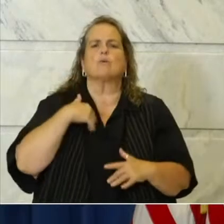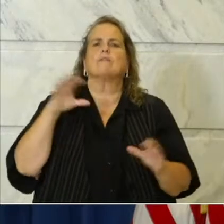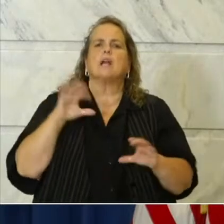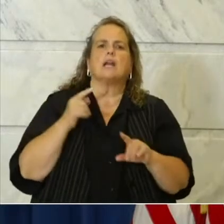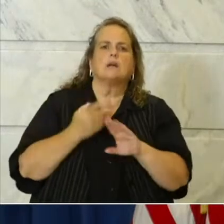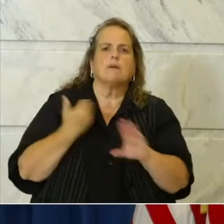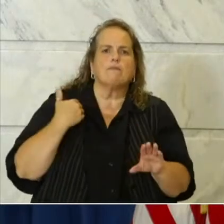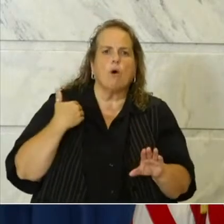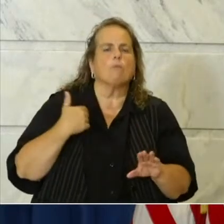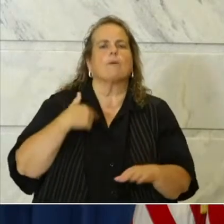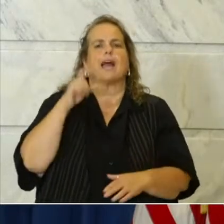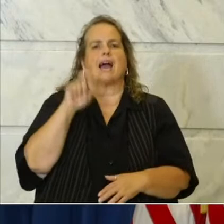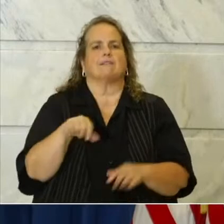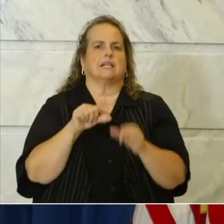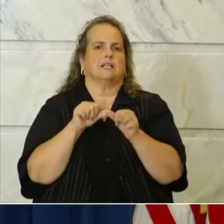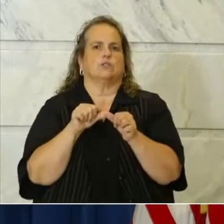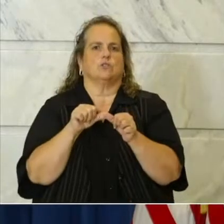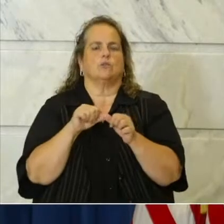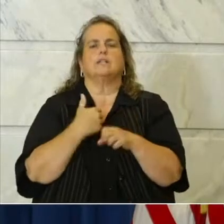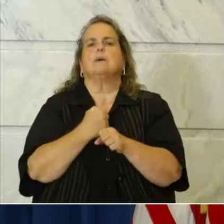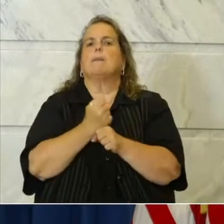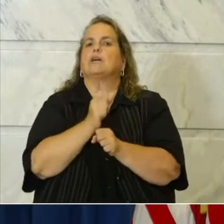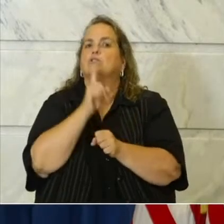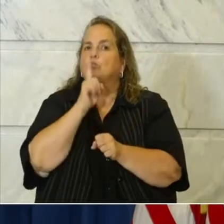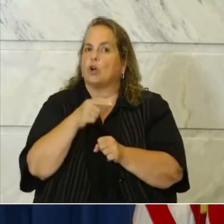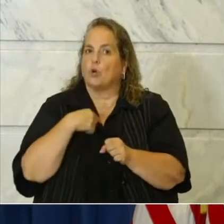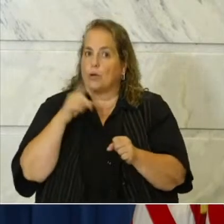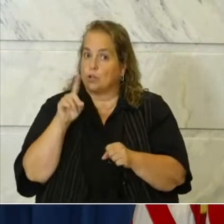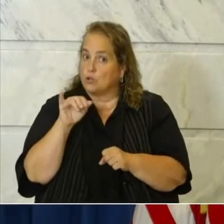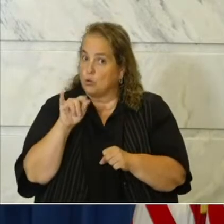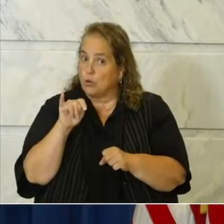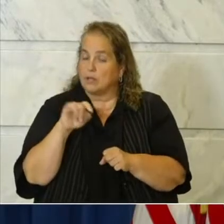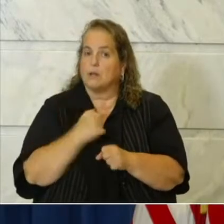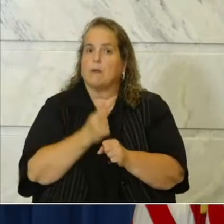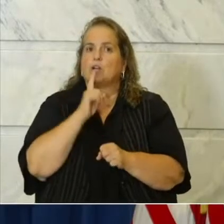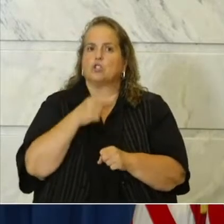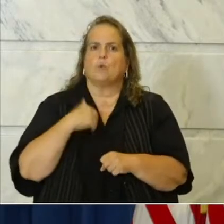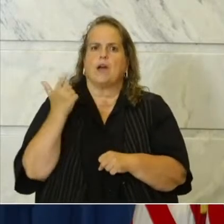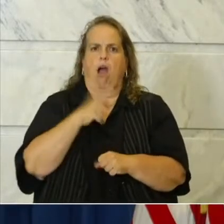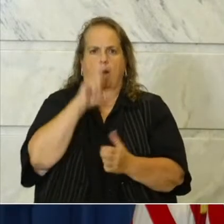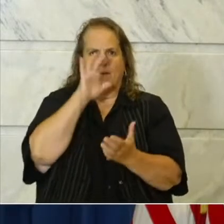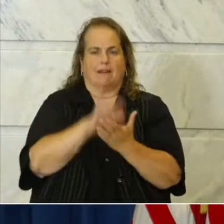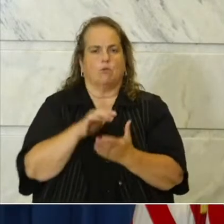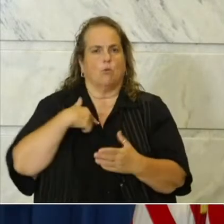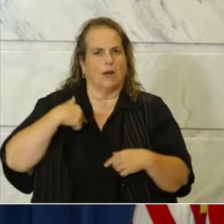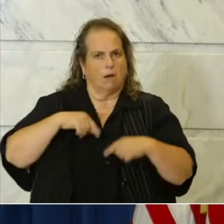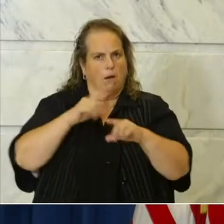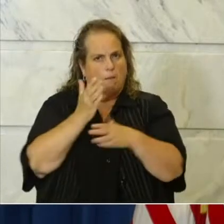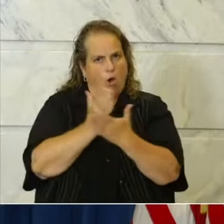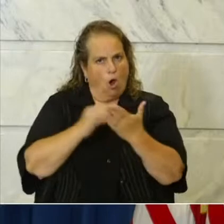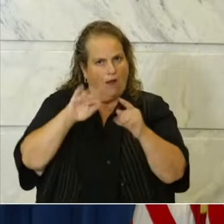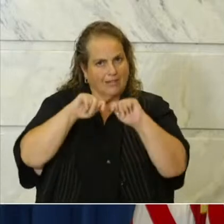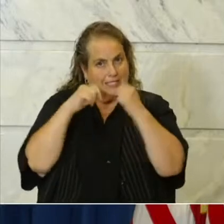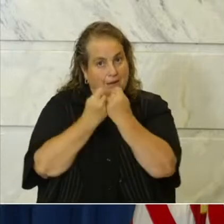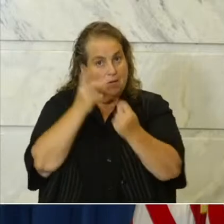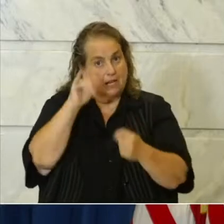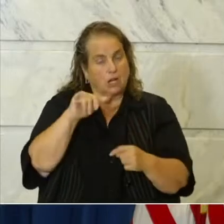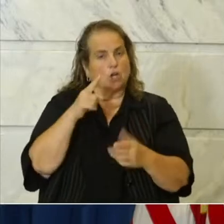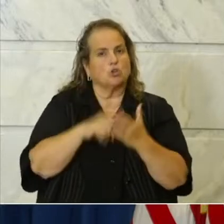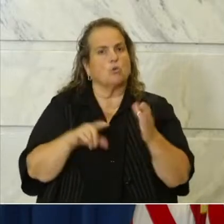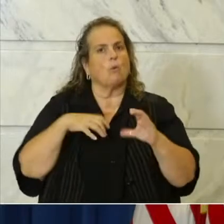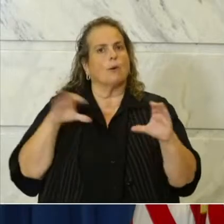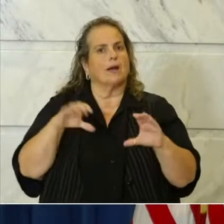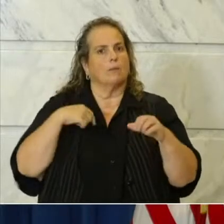but we've got to keep doing it. So let's make sure we come together. Let's make sure we all believe we're a part of Team Kentucky and do what it takes. We'll be back